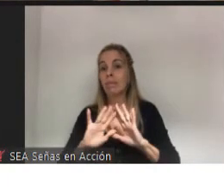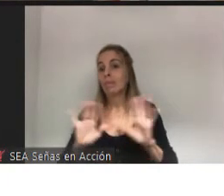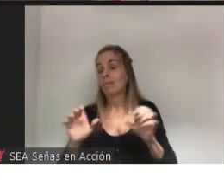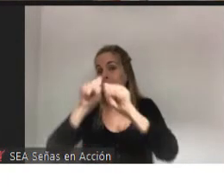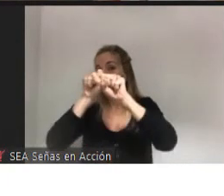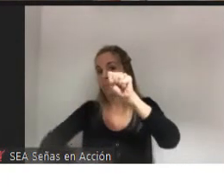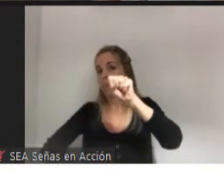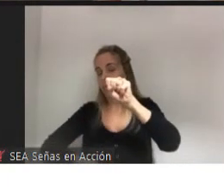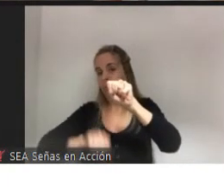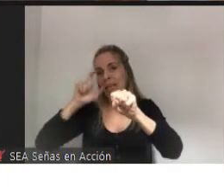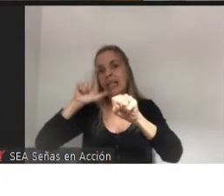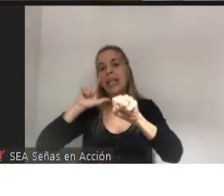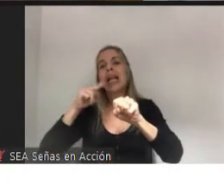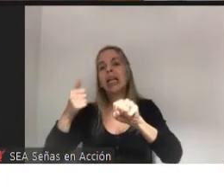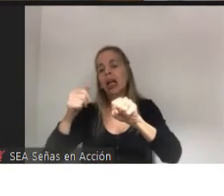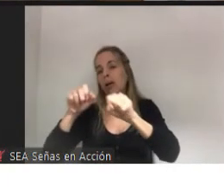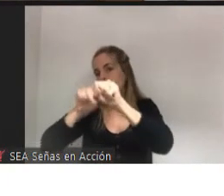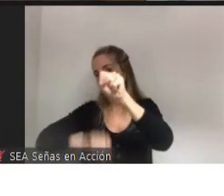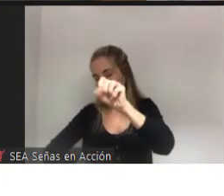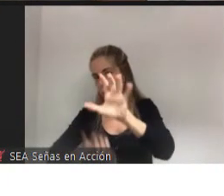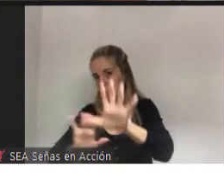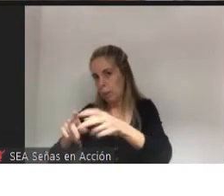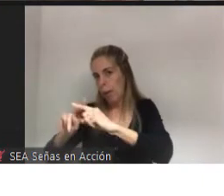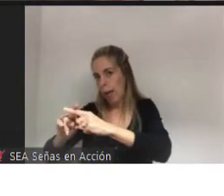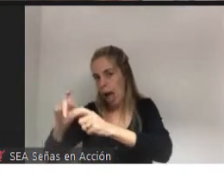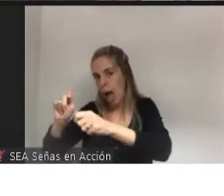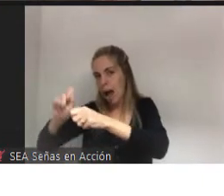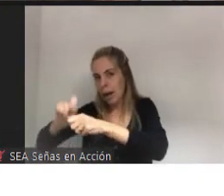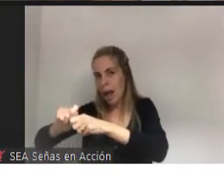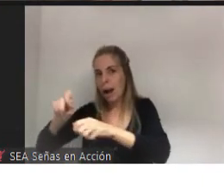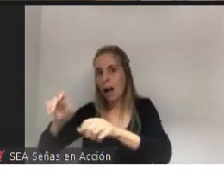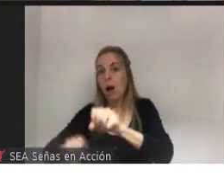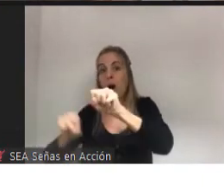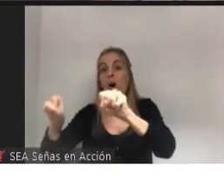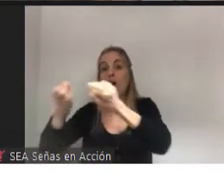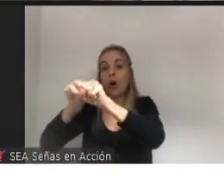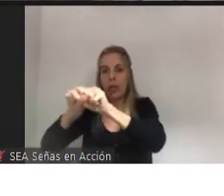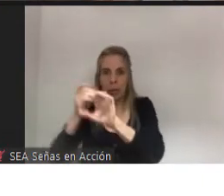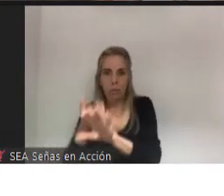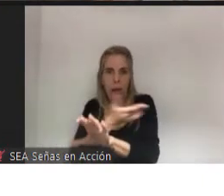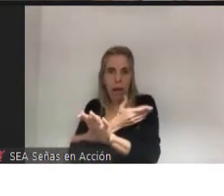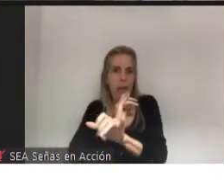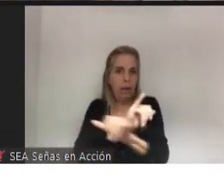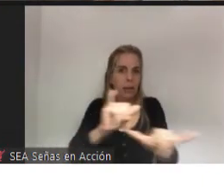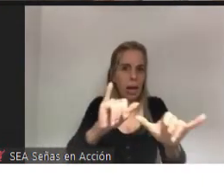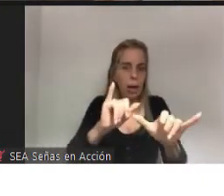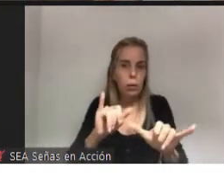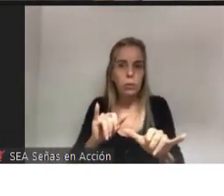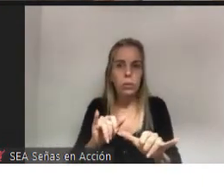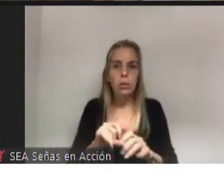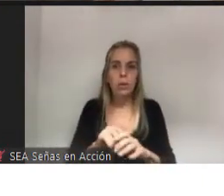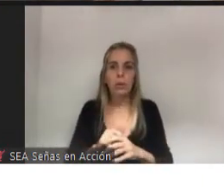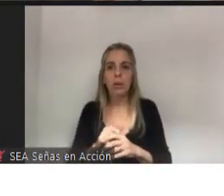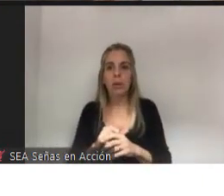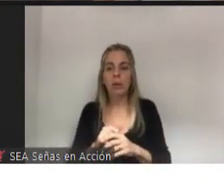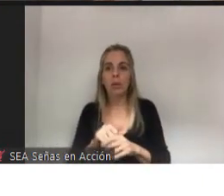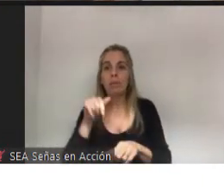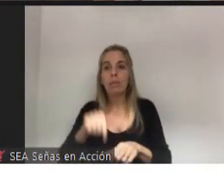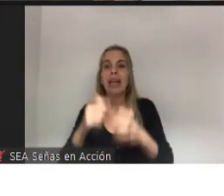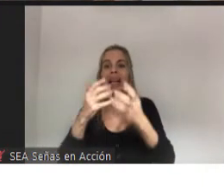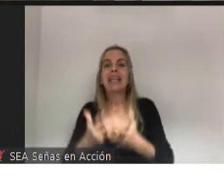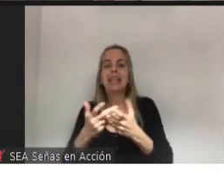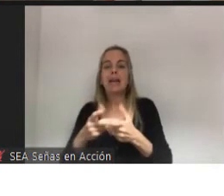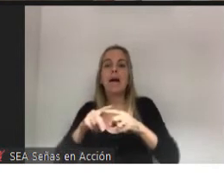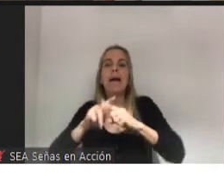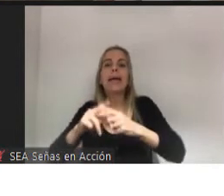Selina is down. As we get her back, well, as I said before, we connected with the audience.